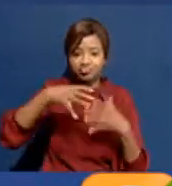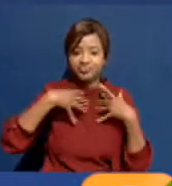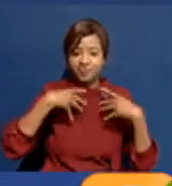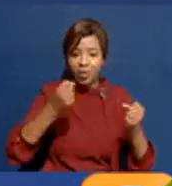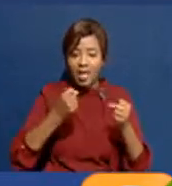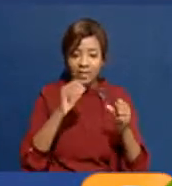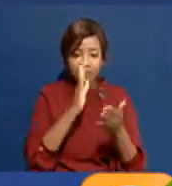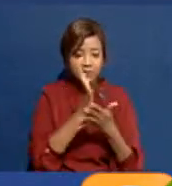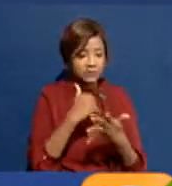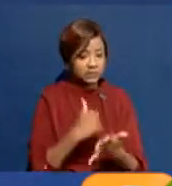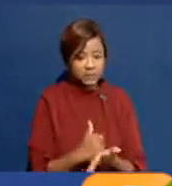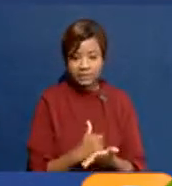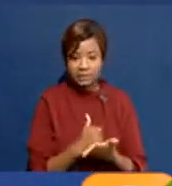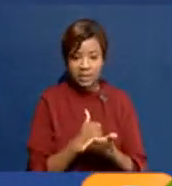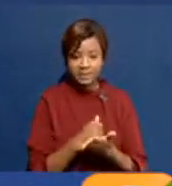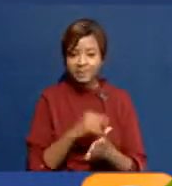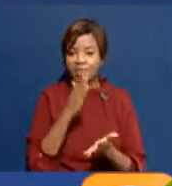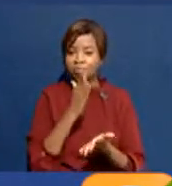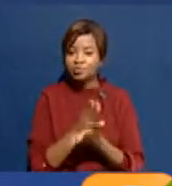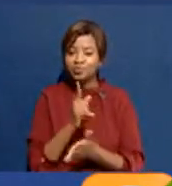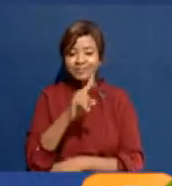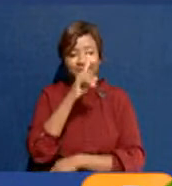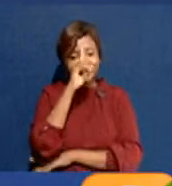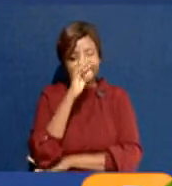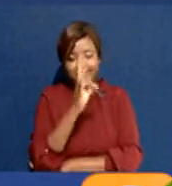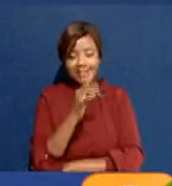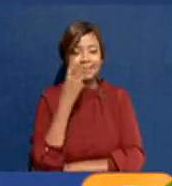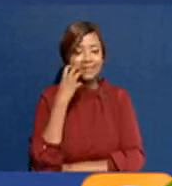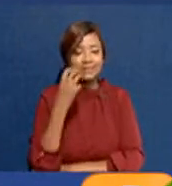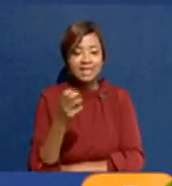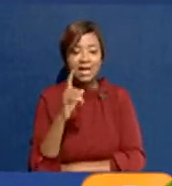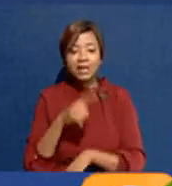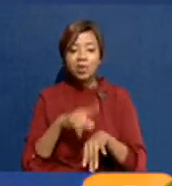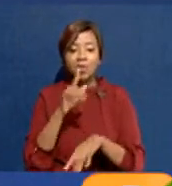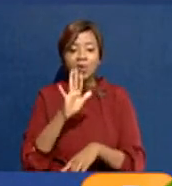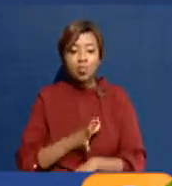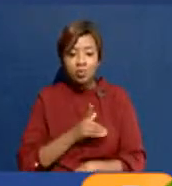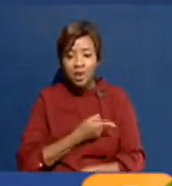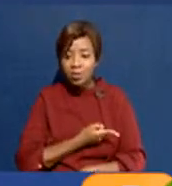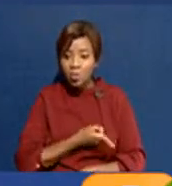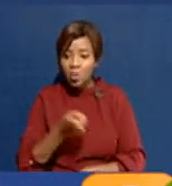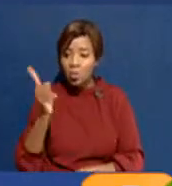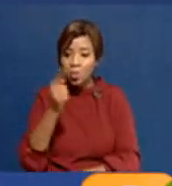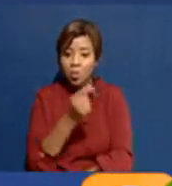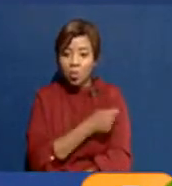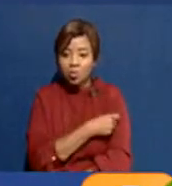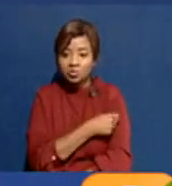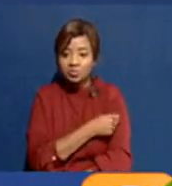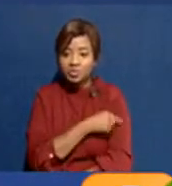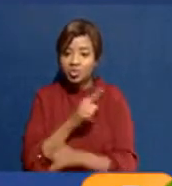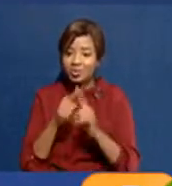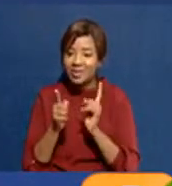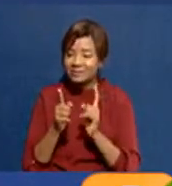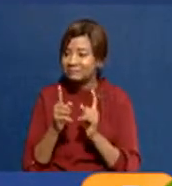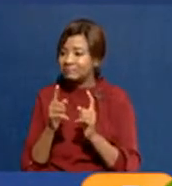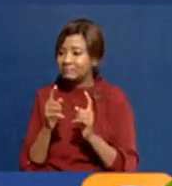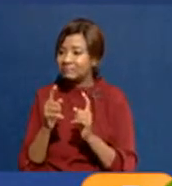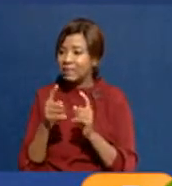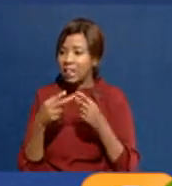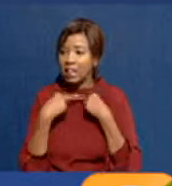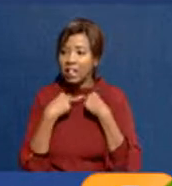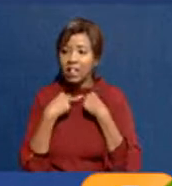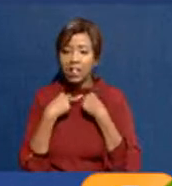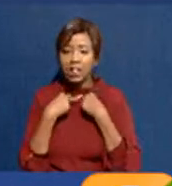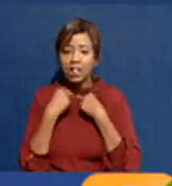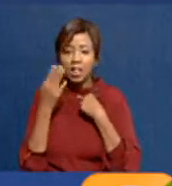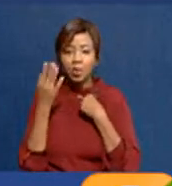It is very sad when a woman goes to the hospital and they cannot get the services because whatever